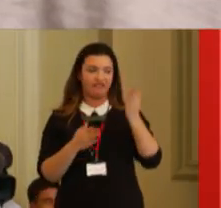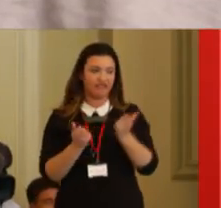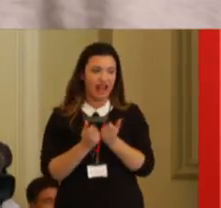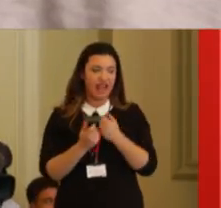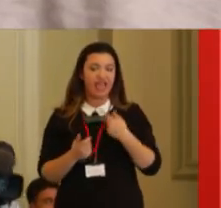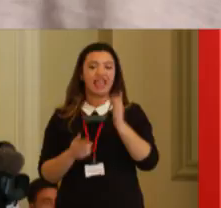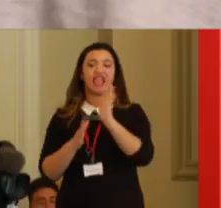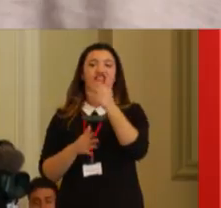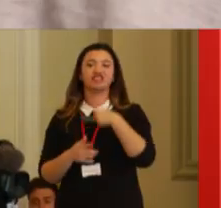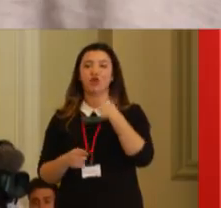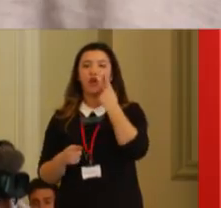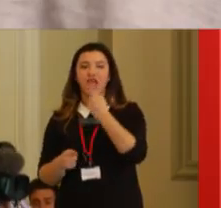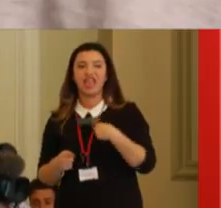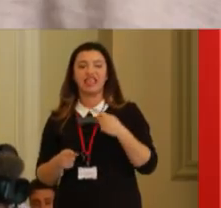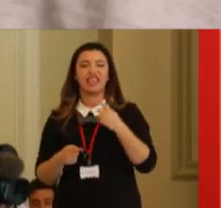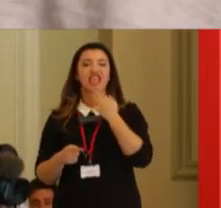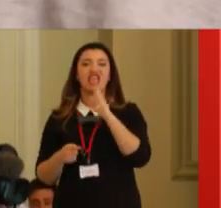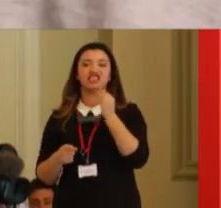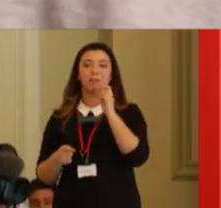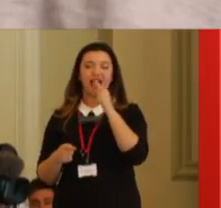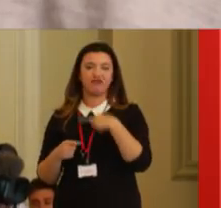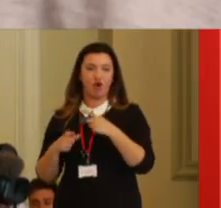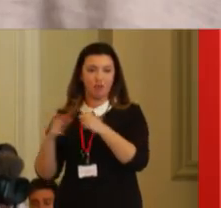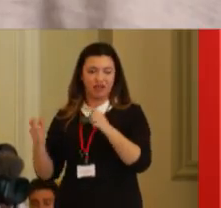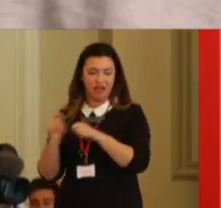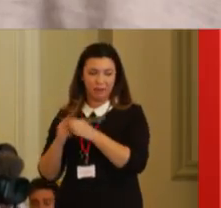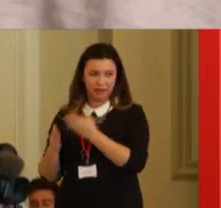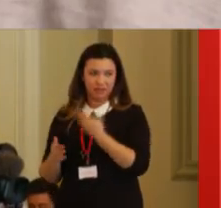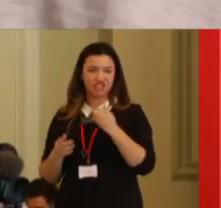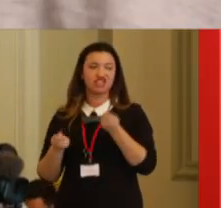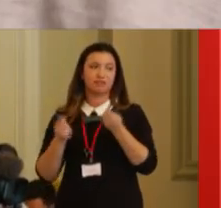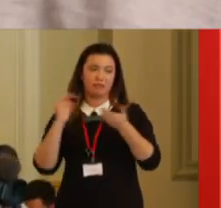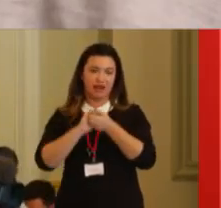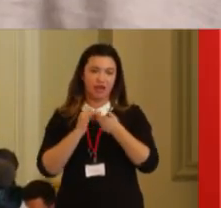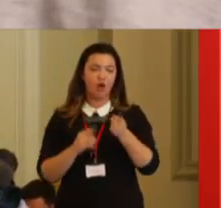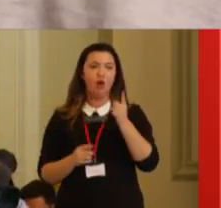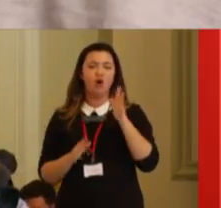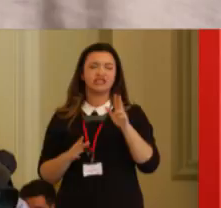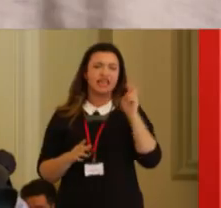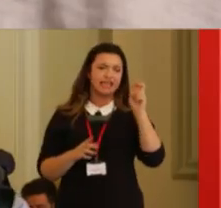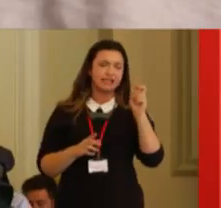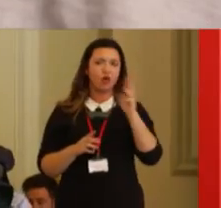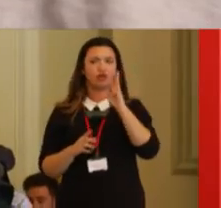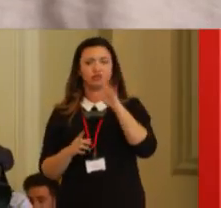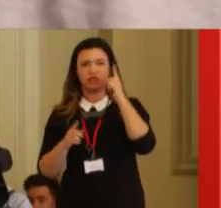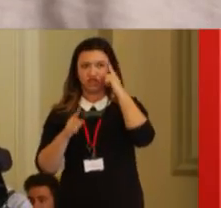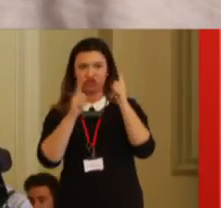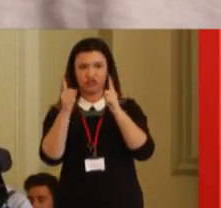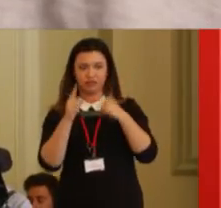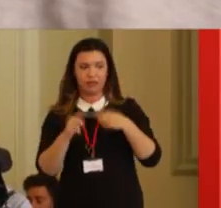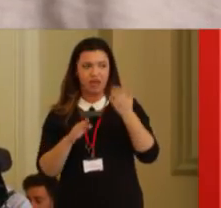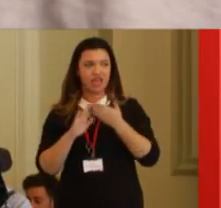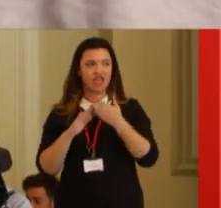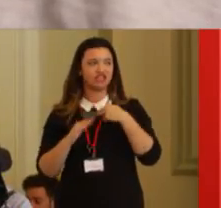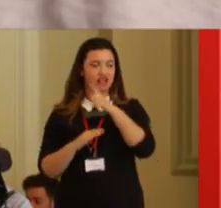YADA, the Future is Brighter Foundation. It's between 18 to 30 year olds in